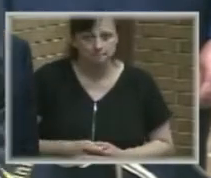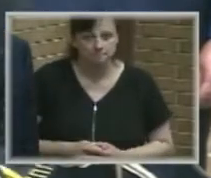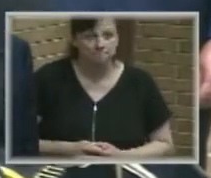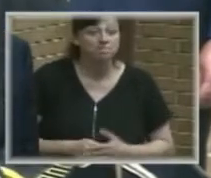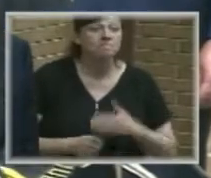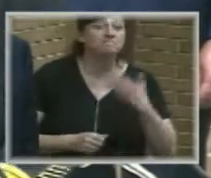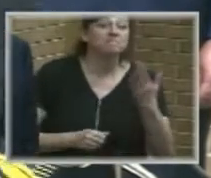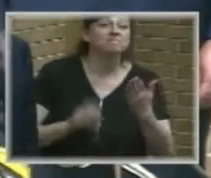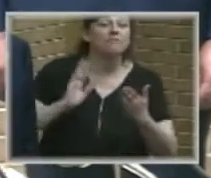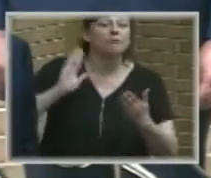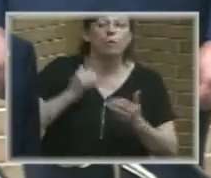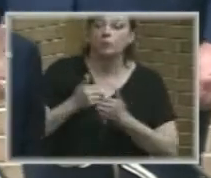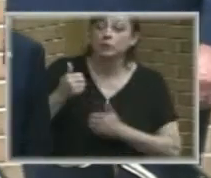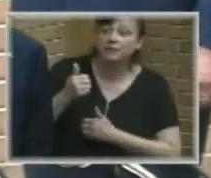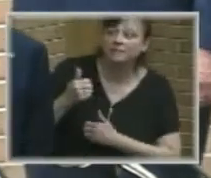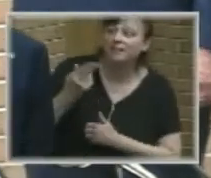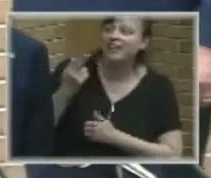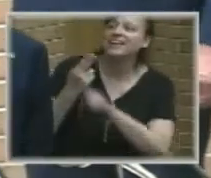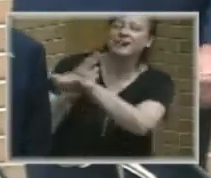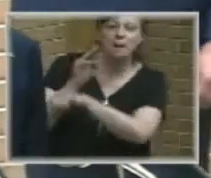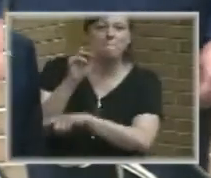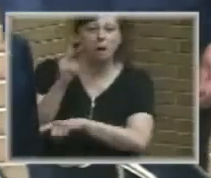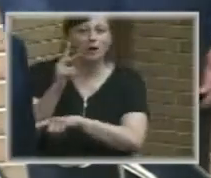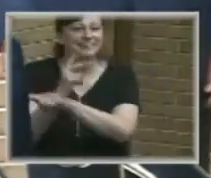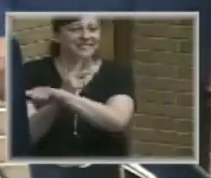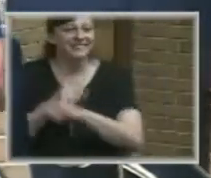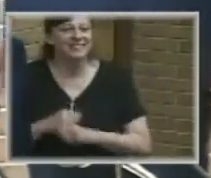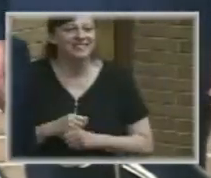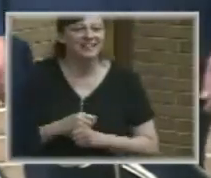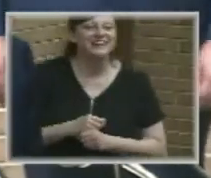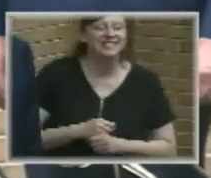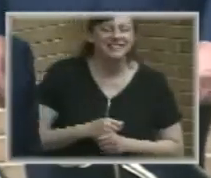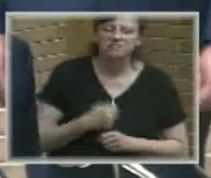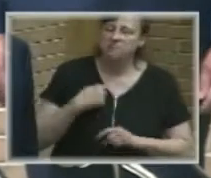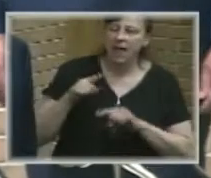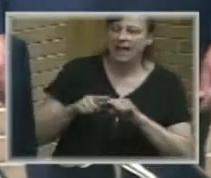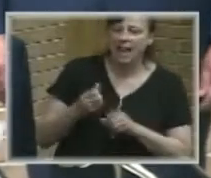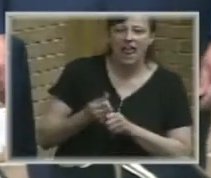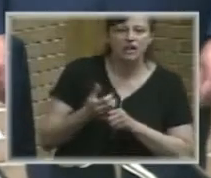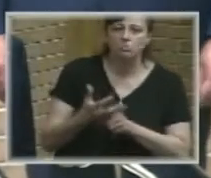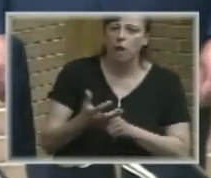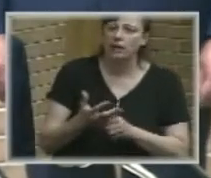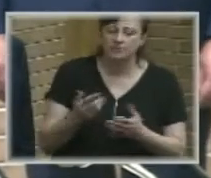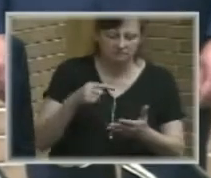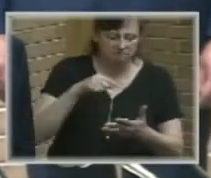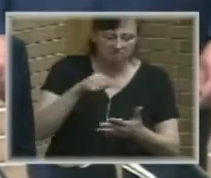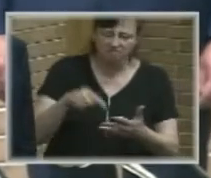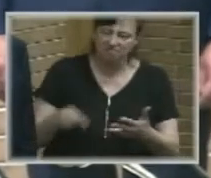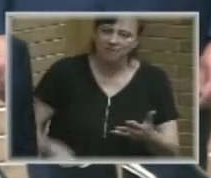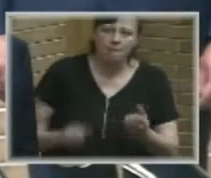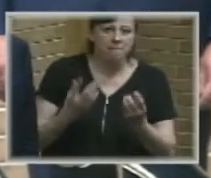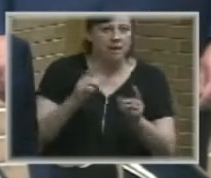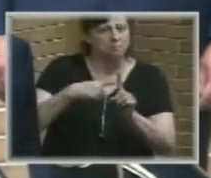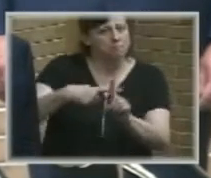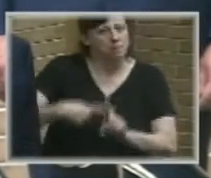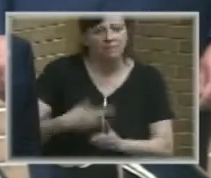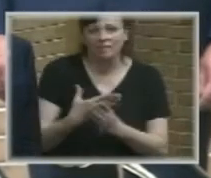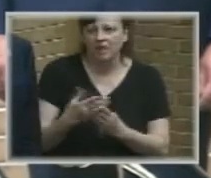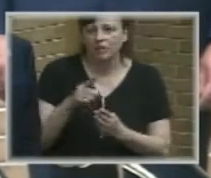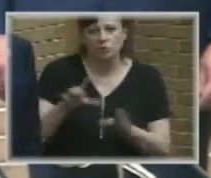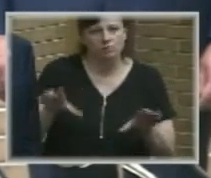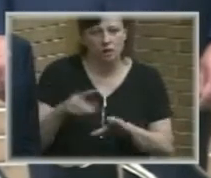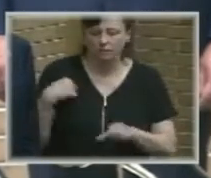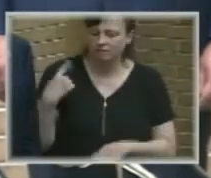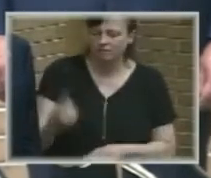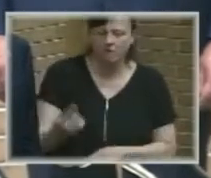Henderson, where'd you go? Okay. I cannot express what you have done for this agency and the positive impact you have had on